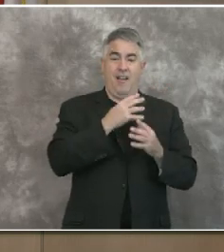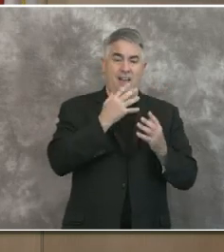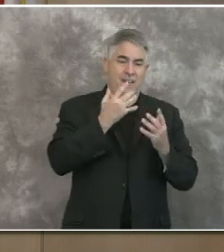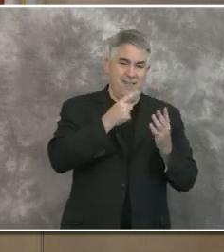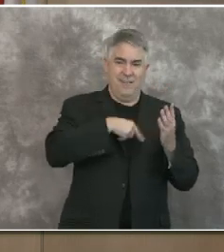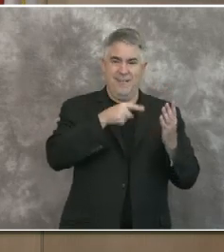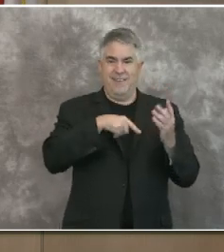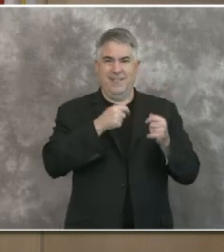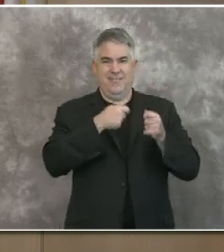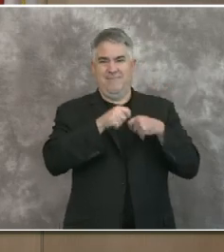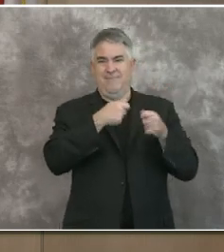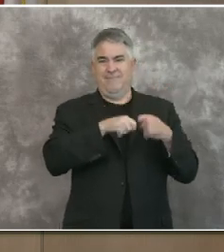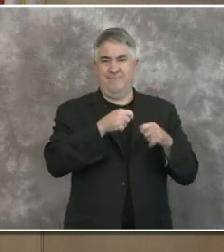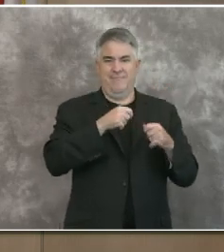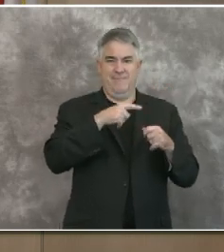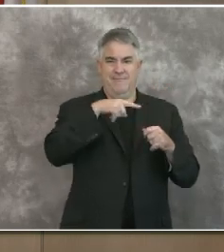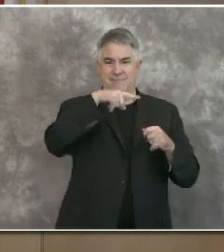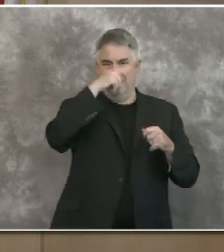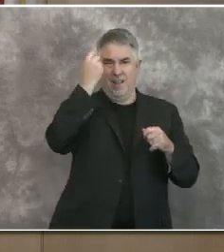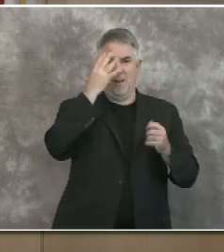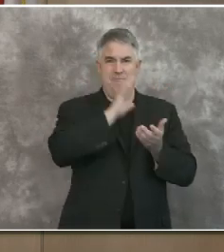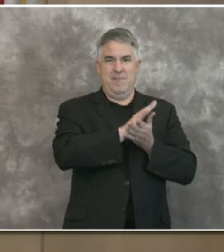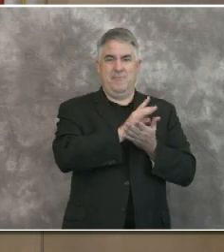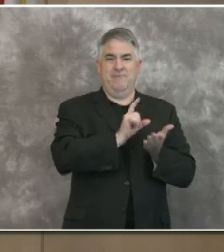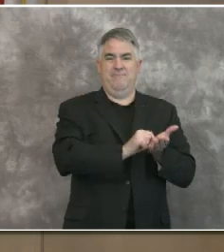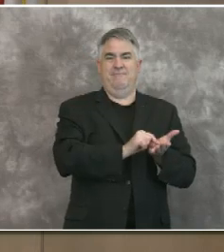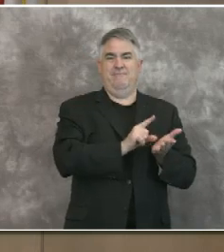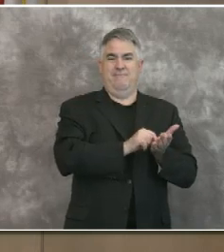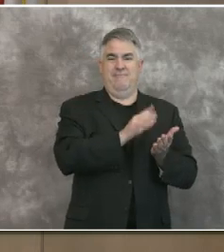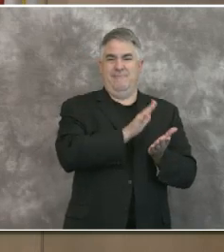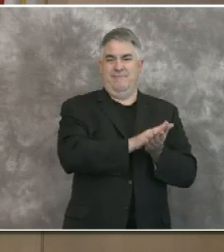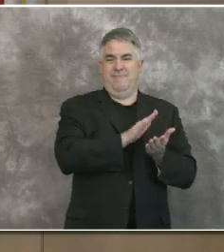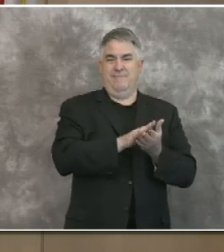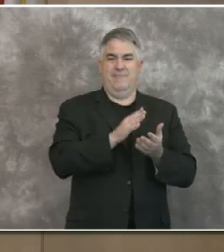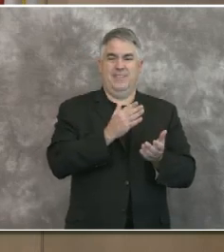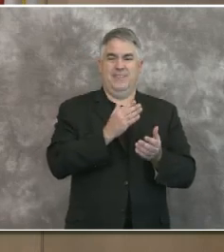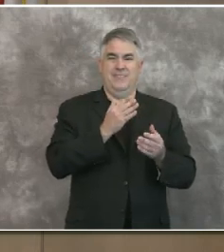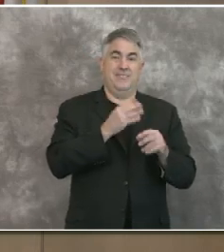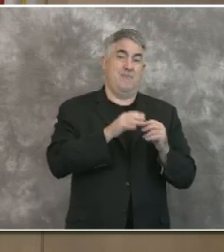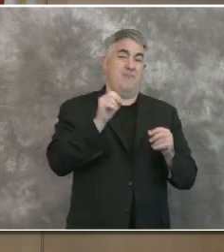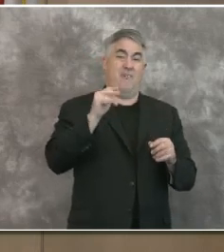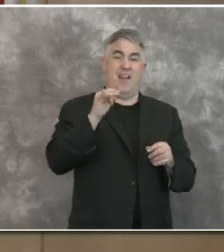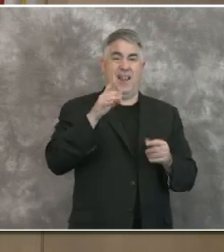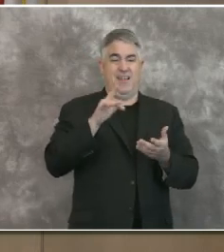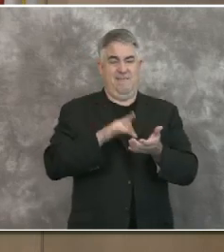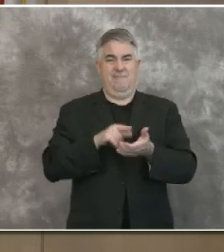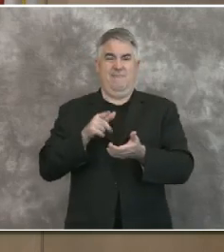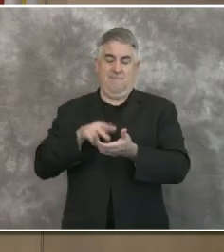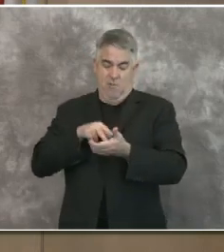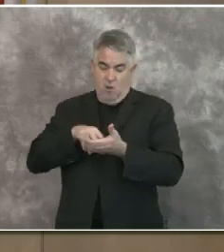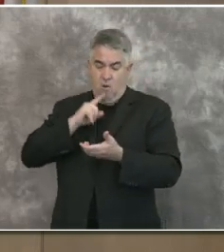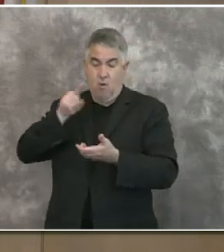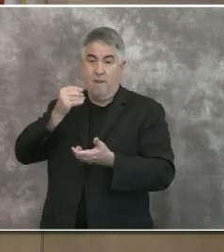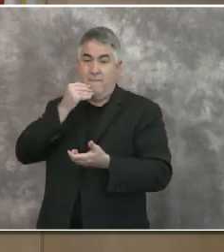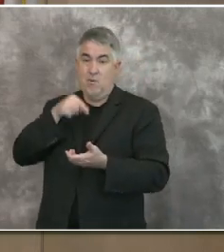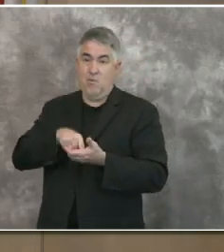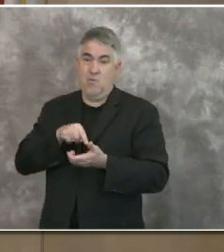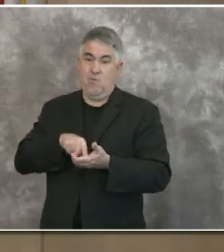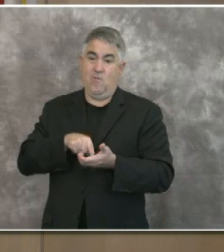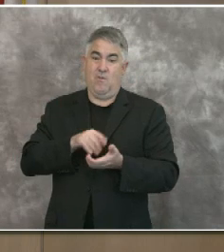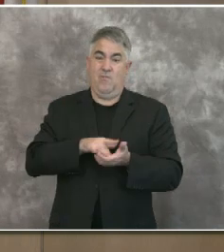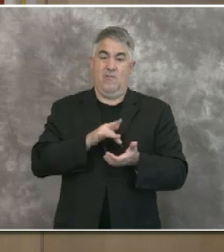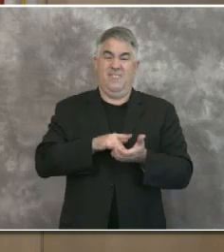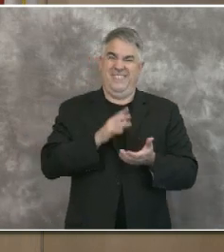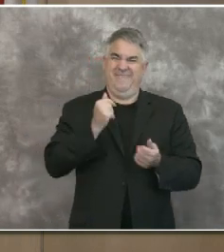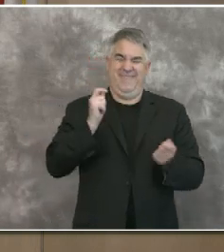white perhaps, or in some cases, online. Technology has changed everything these past few weeks. I can attest to